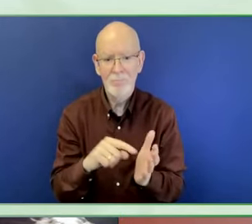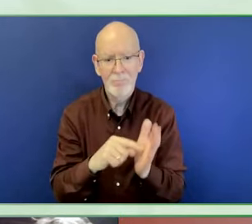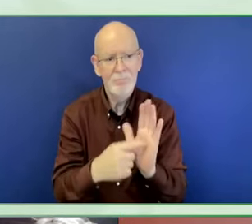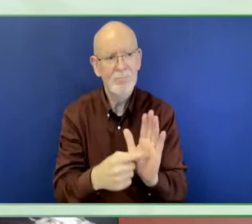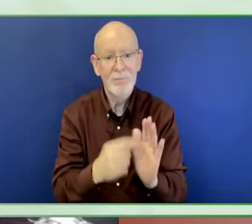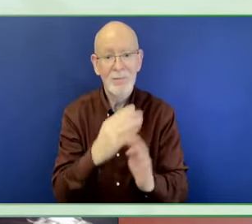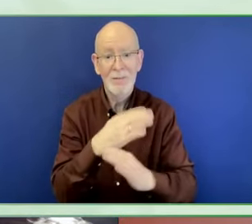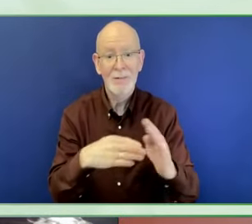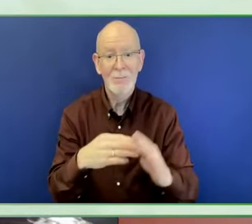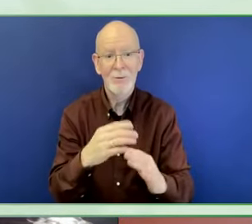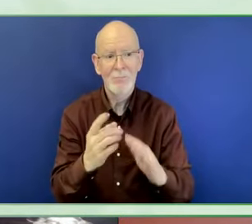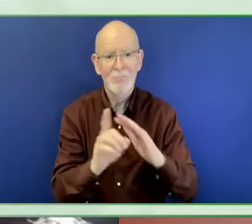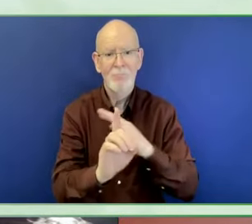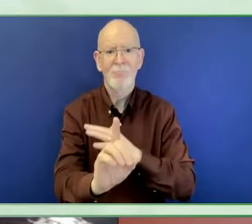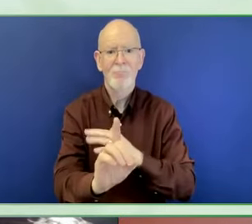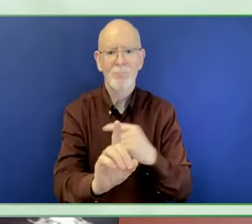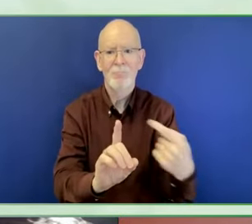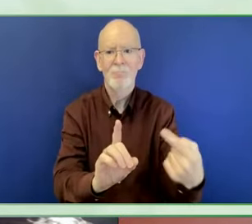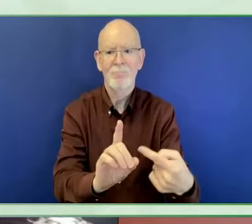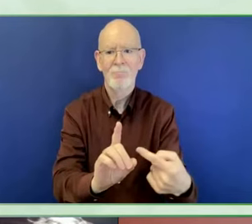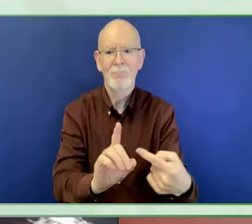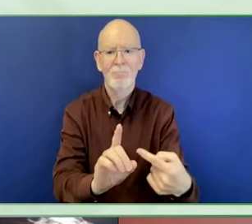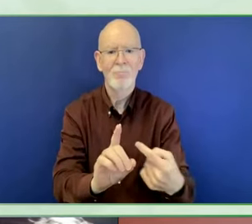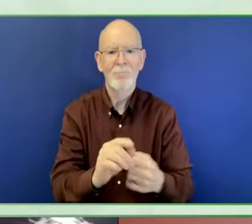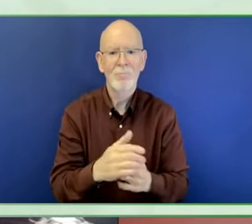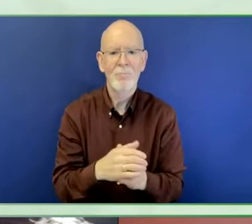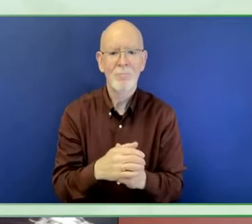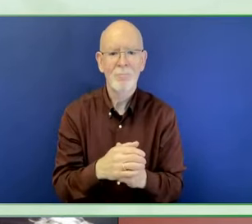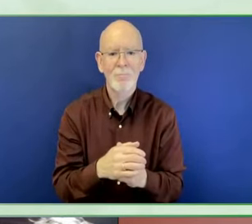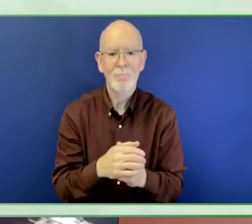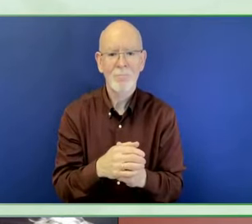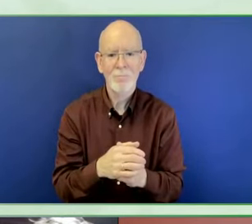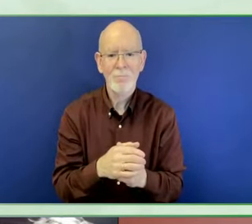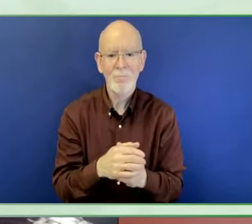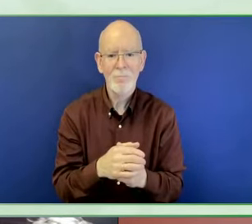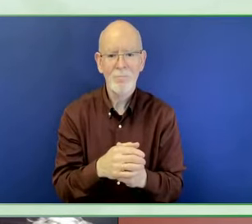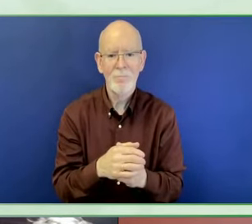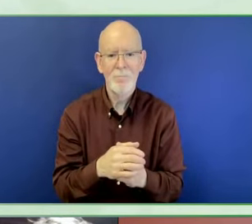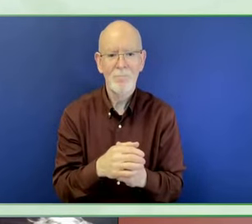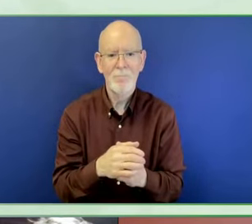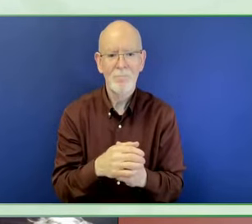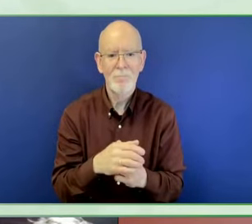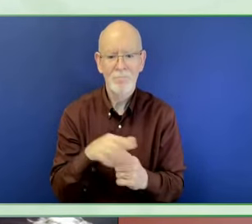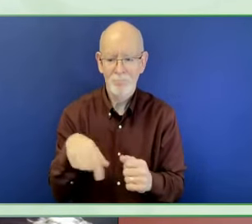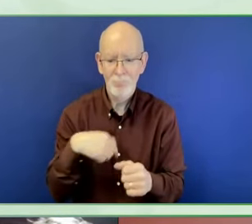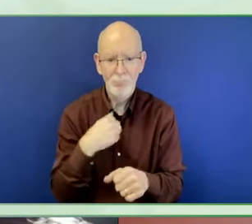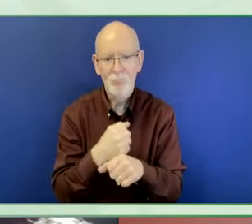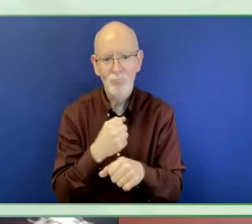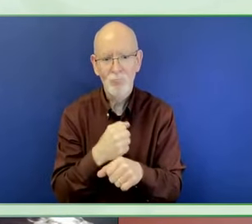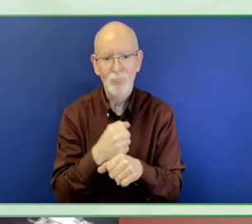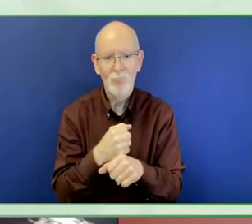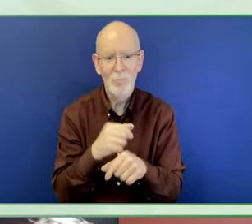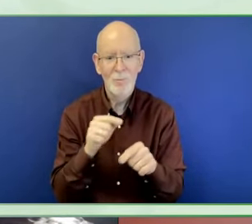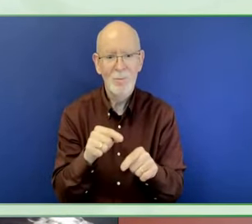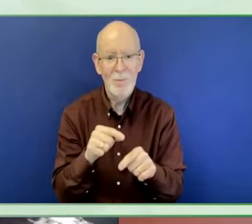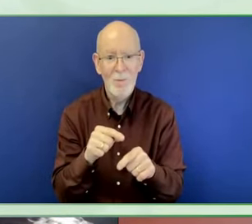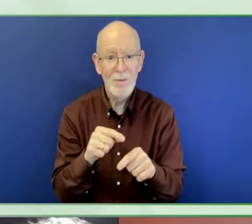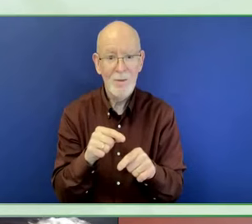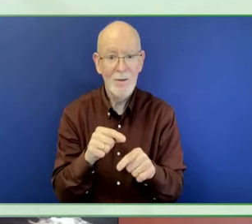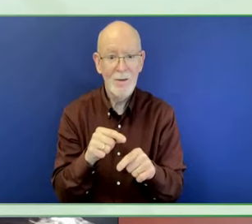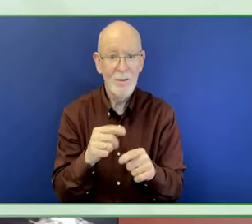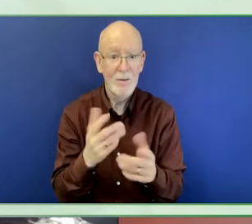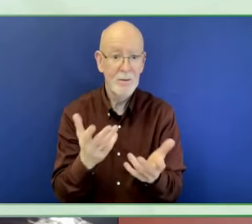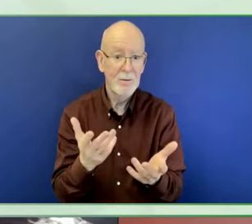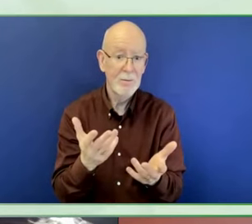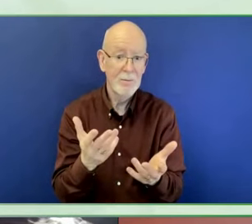all representing here today, as well as making sure people feel seen and represented in everyday content that we're consuming. And so,